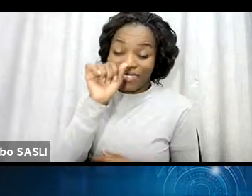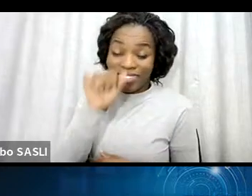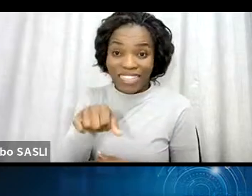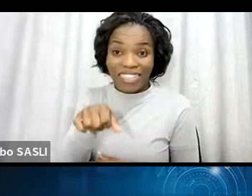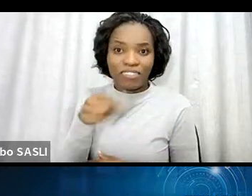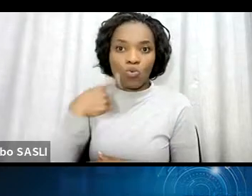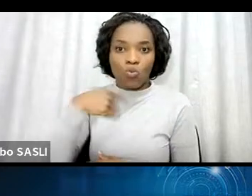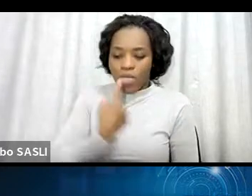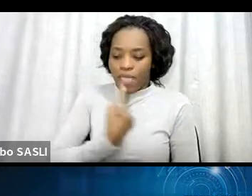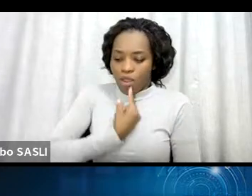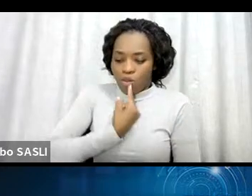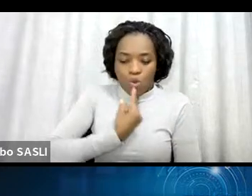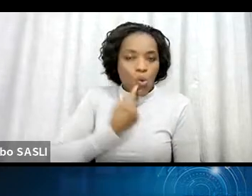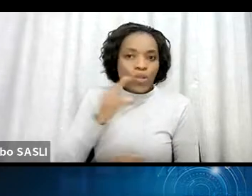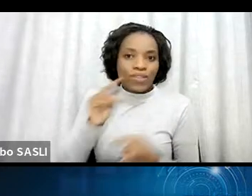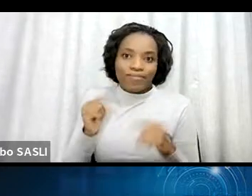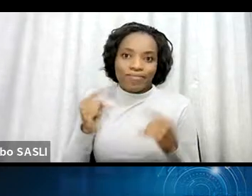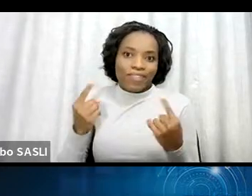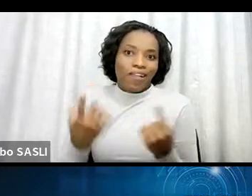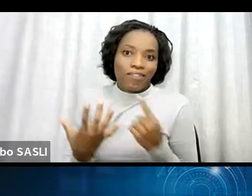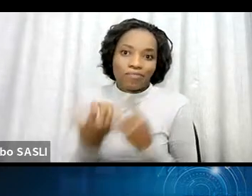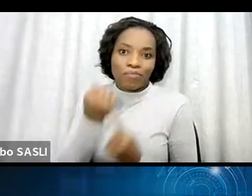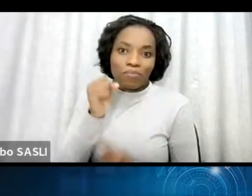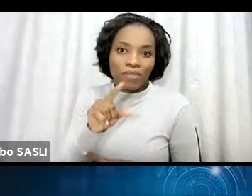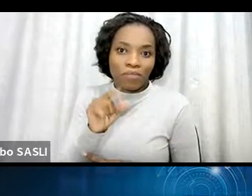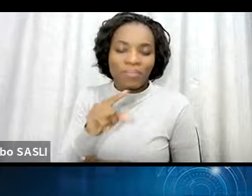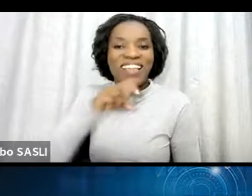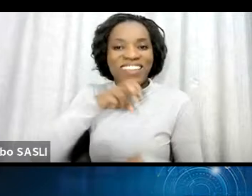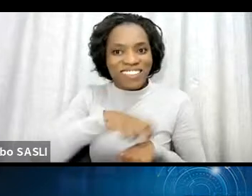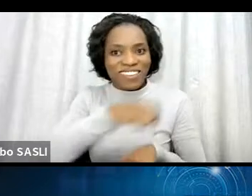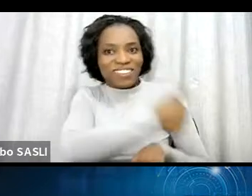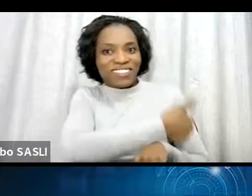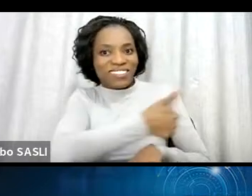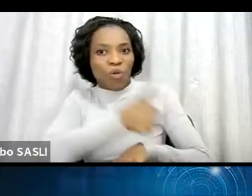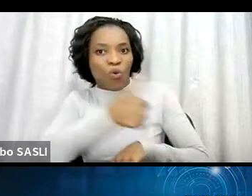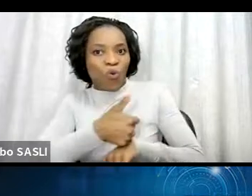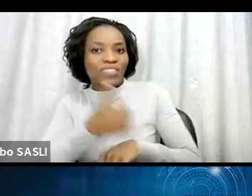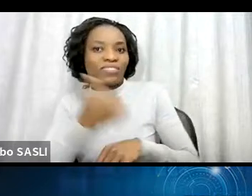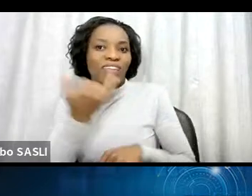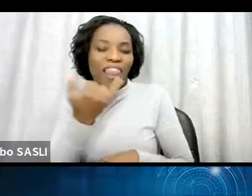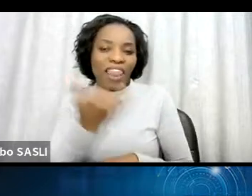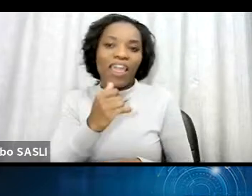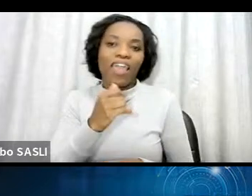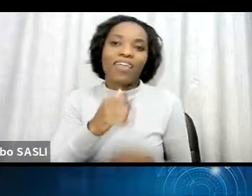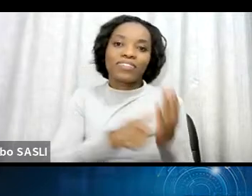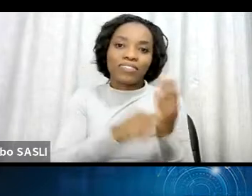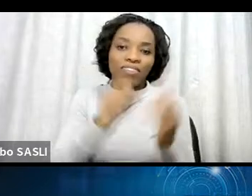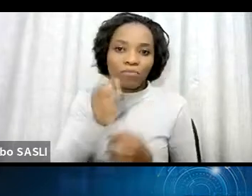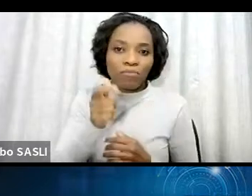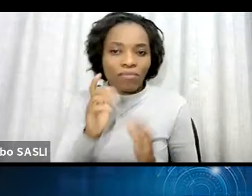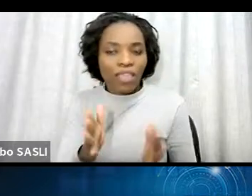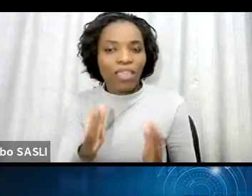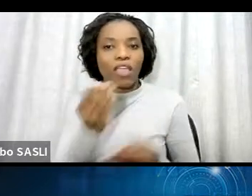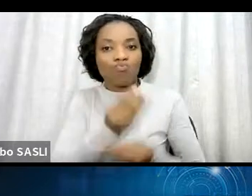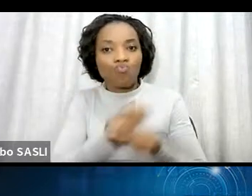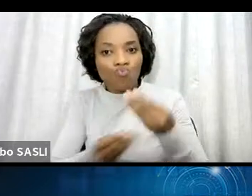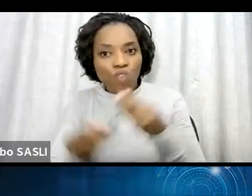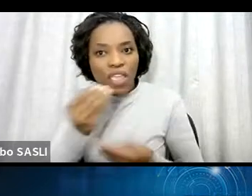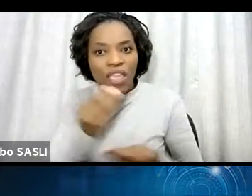isolation without working with key stakeholders such as taxpayers, traders, as well as the public at